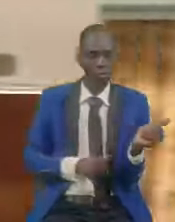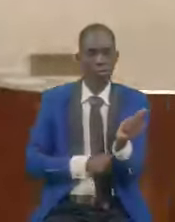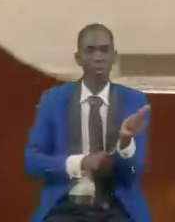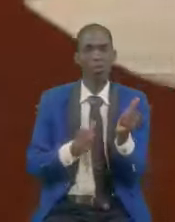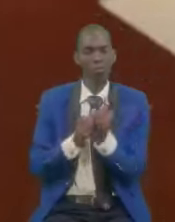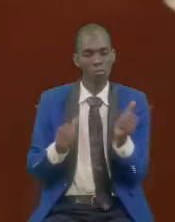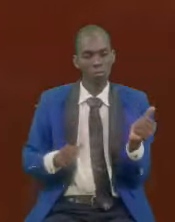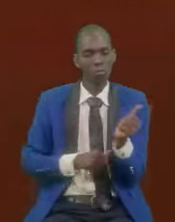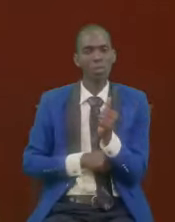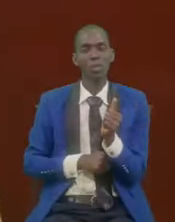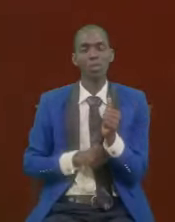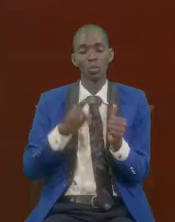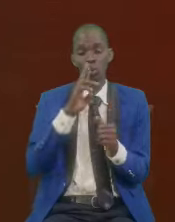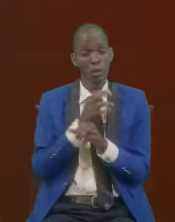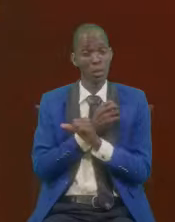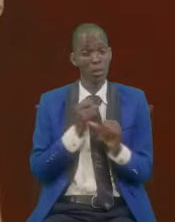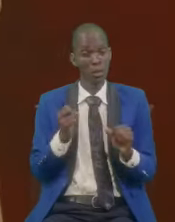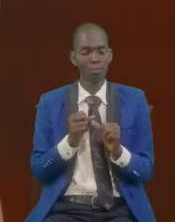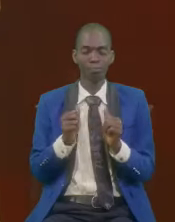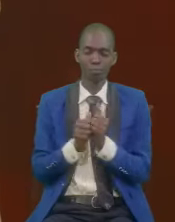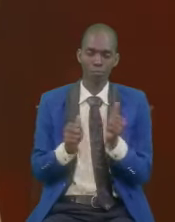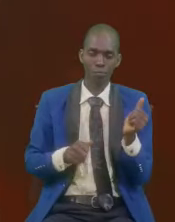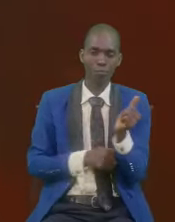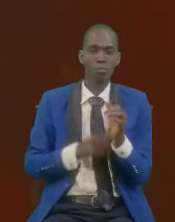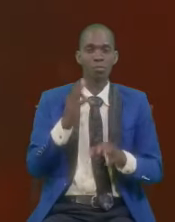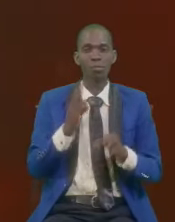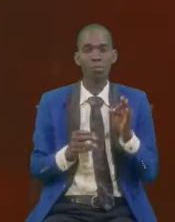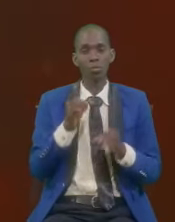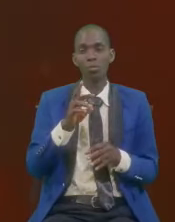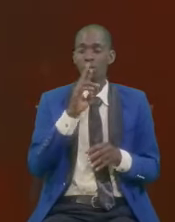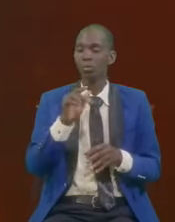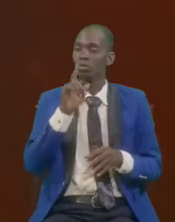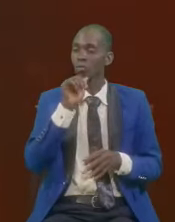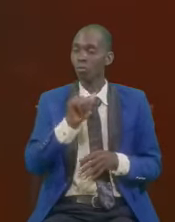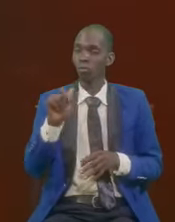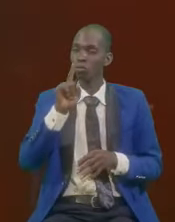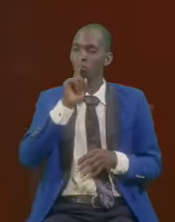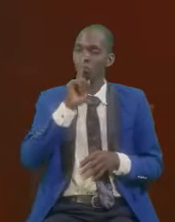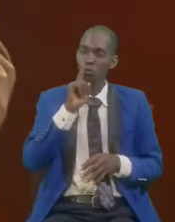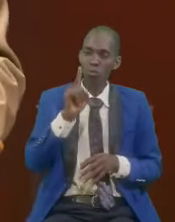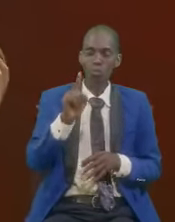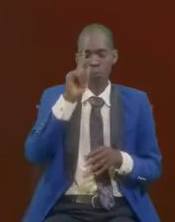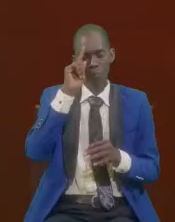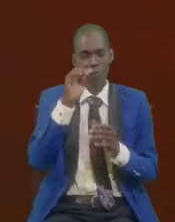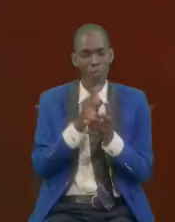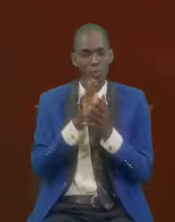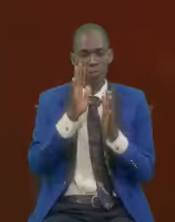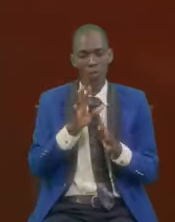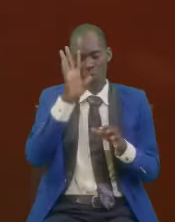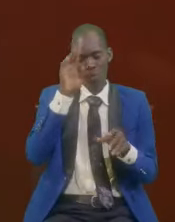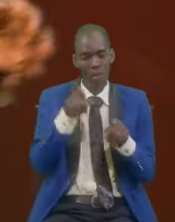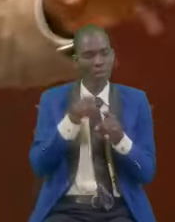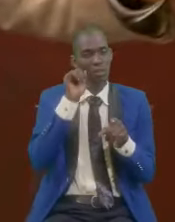born again, abstain. If you're a true brother, a true sister, abstain. If you're a candidate